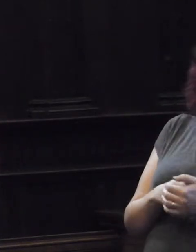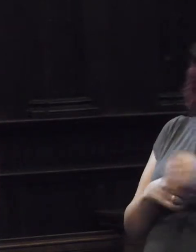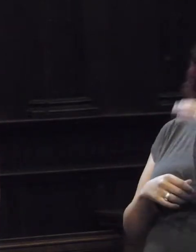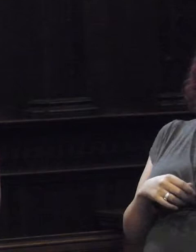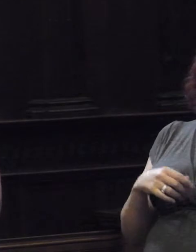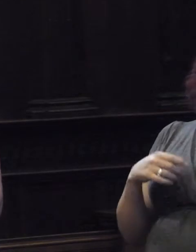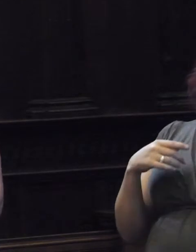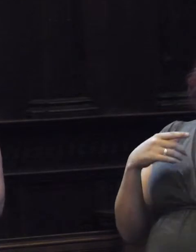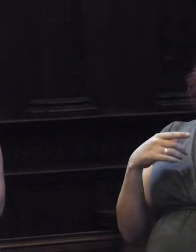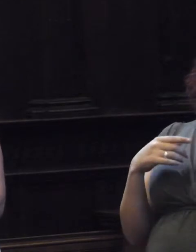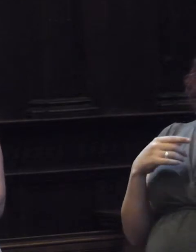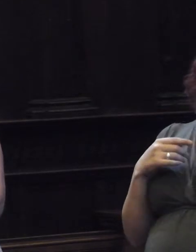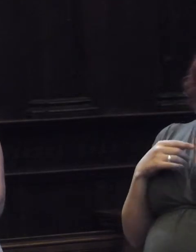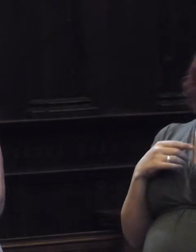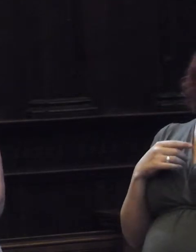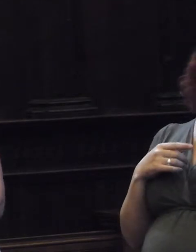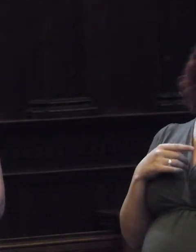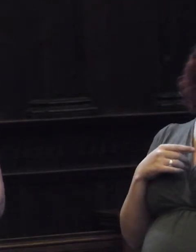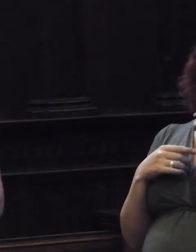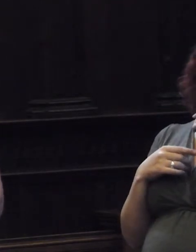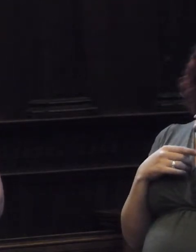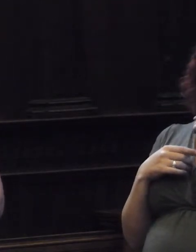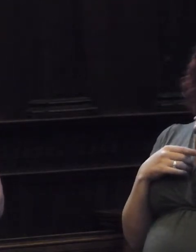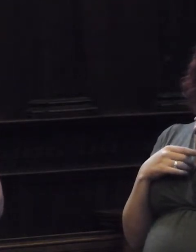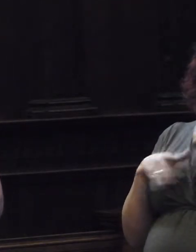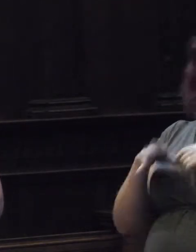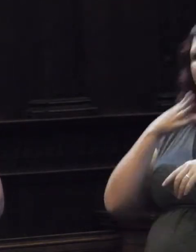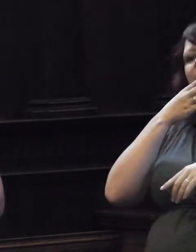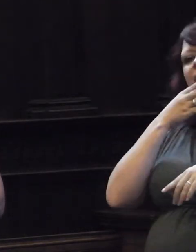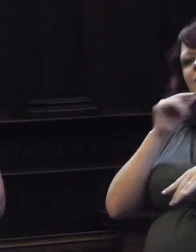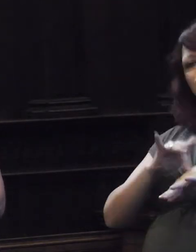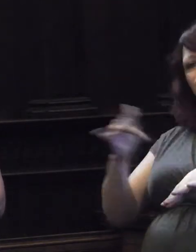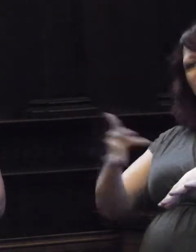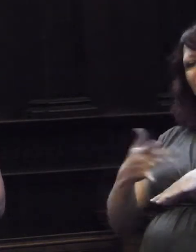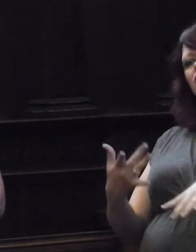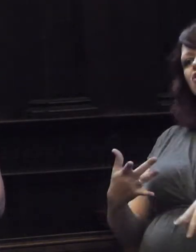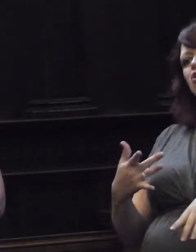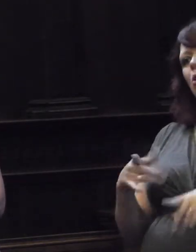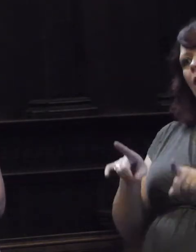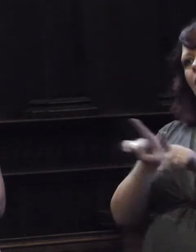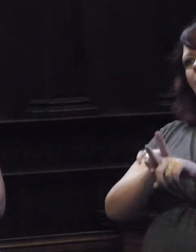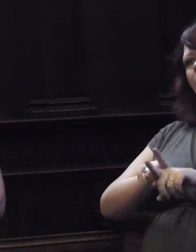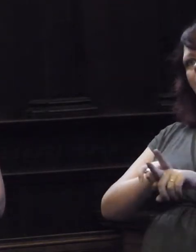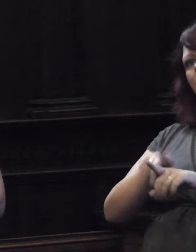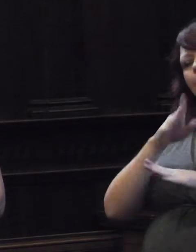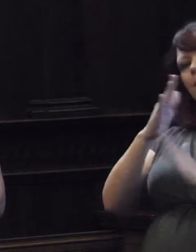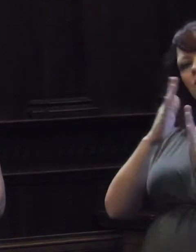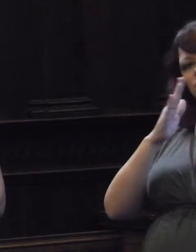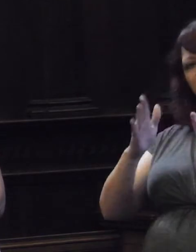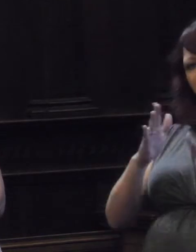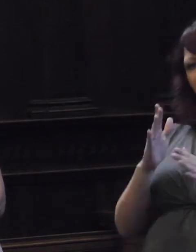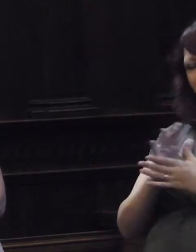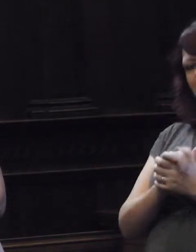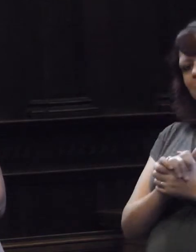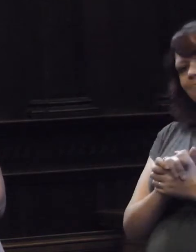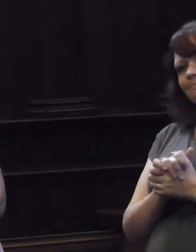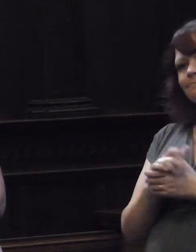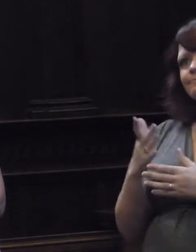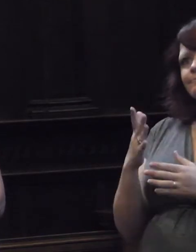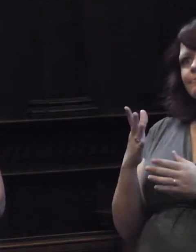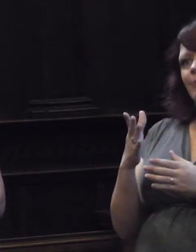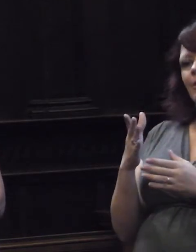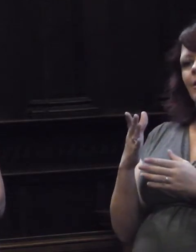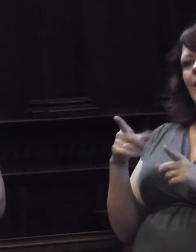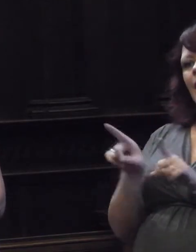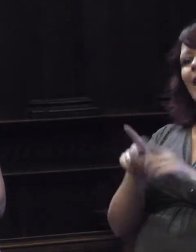of professionals like the martial art expert Tim and solicitor Gareth, bless him,